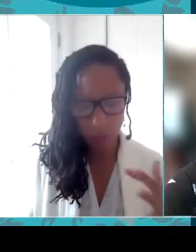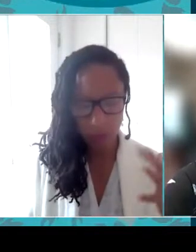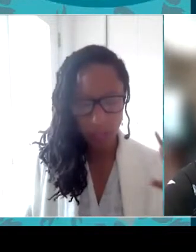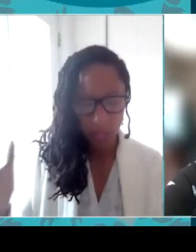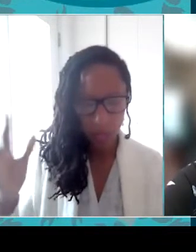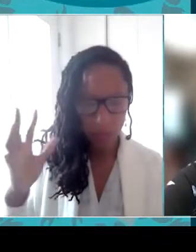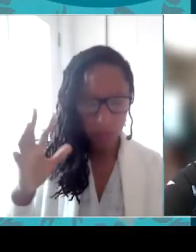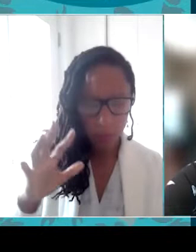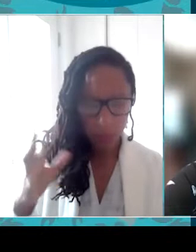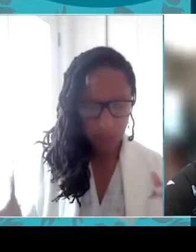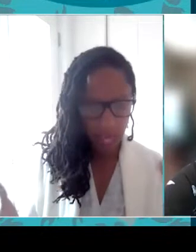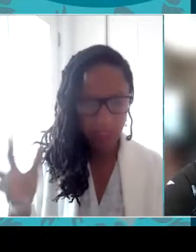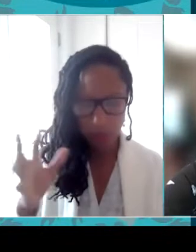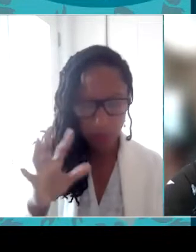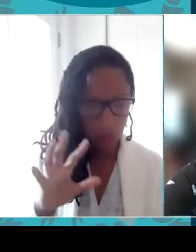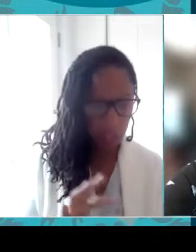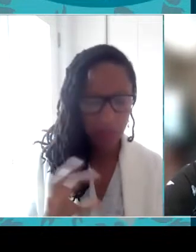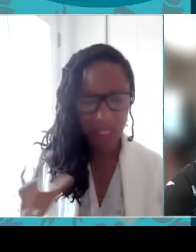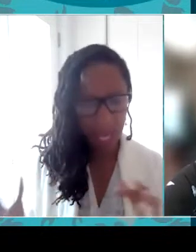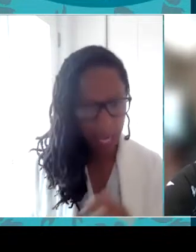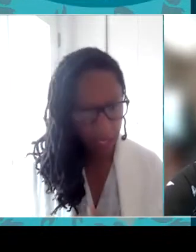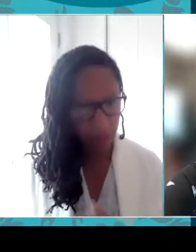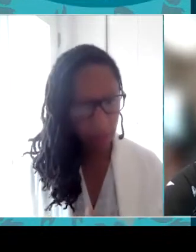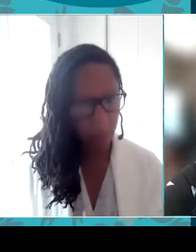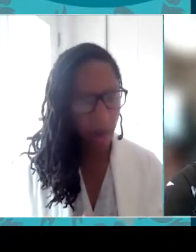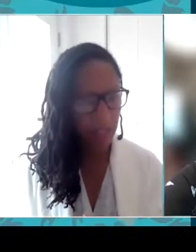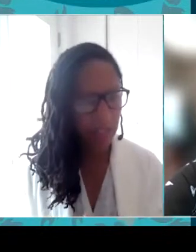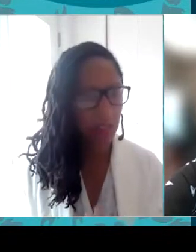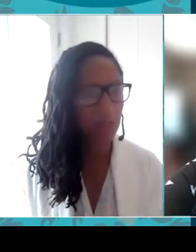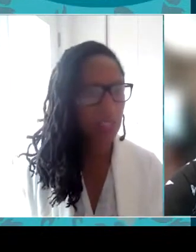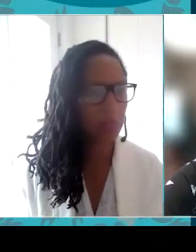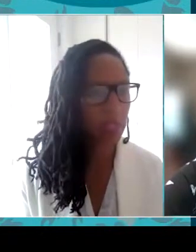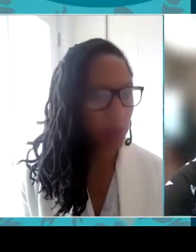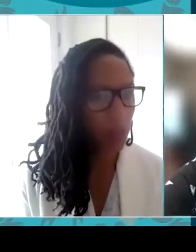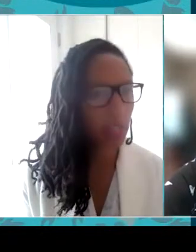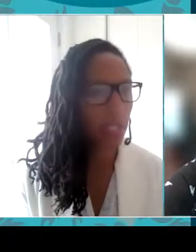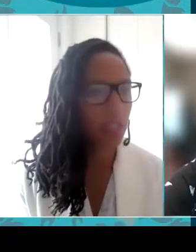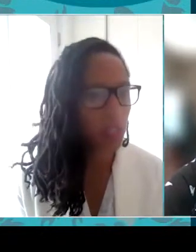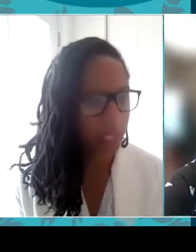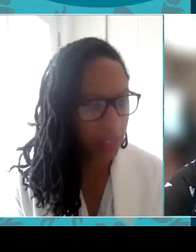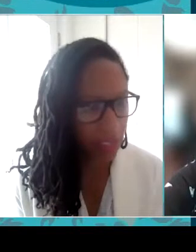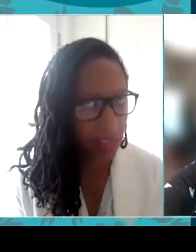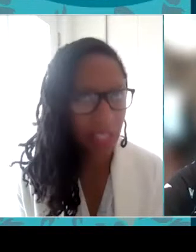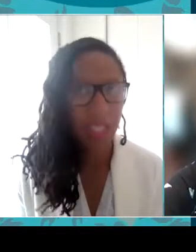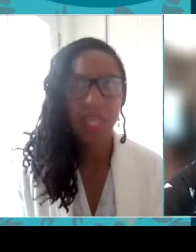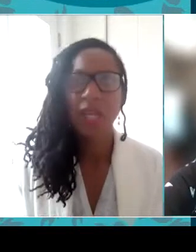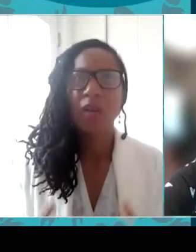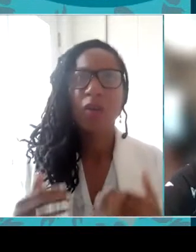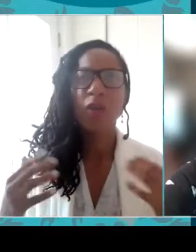you have worked on both sides in terms of the theory and the practice of disability work and